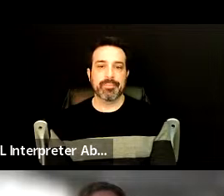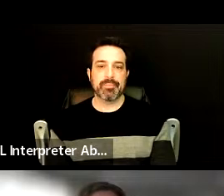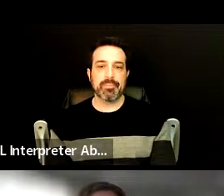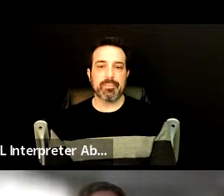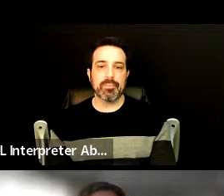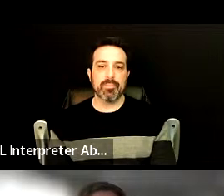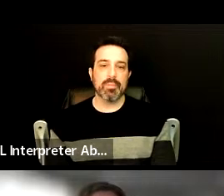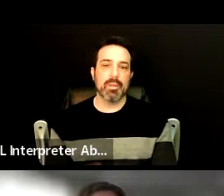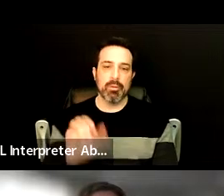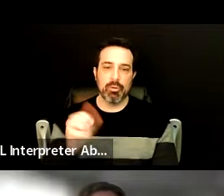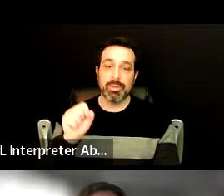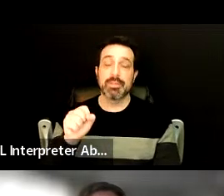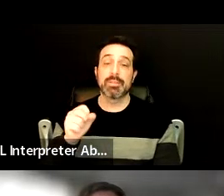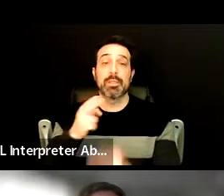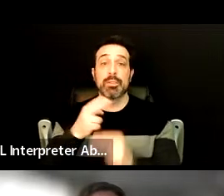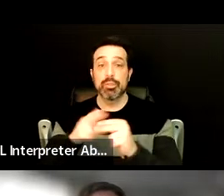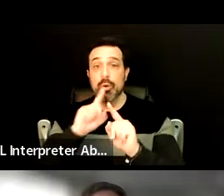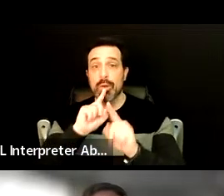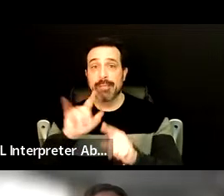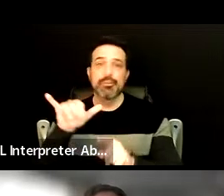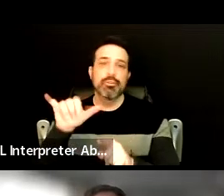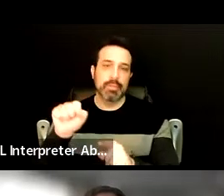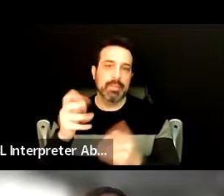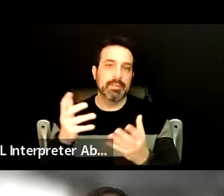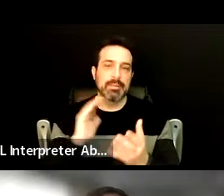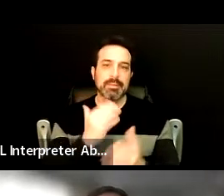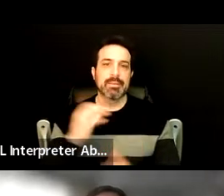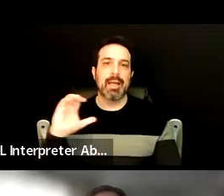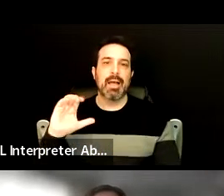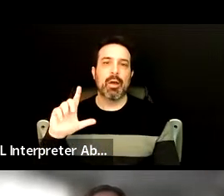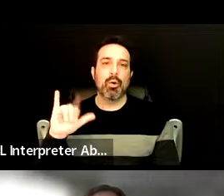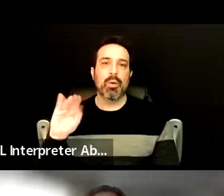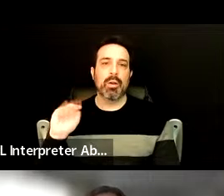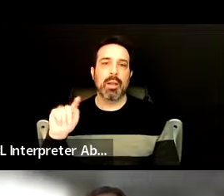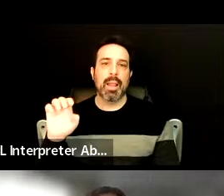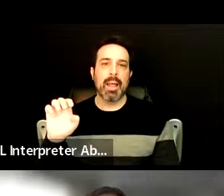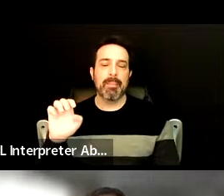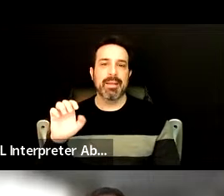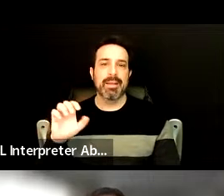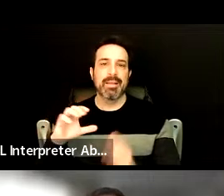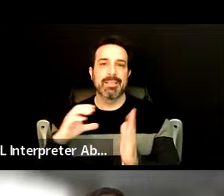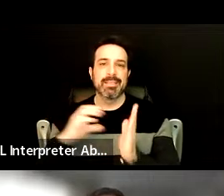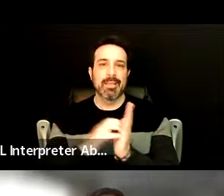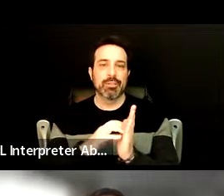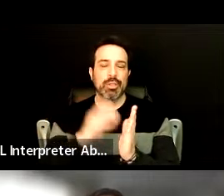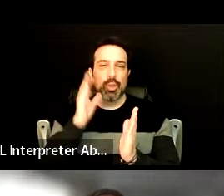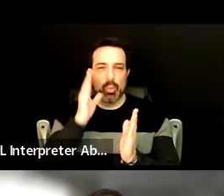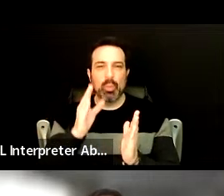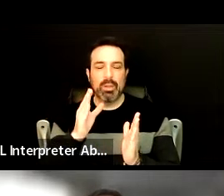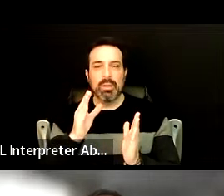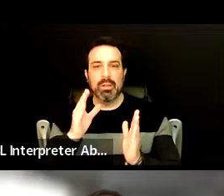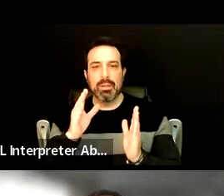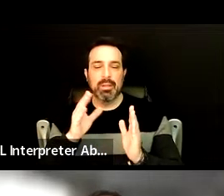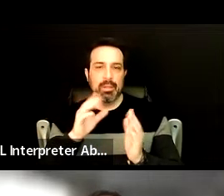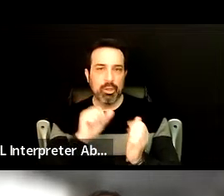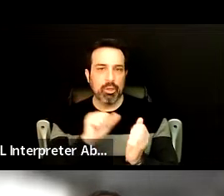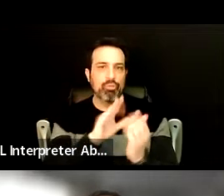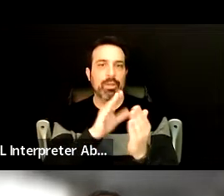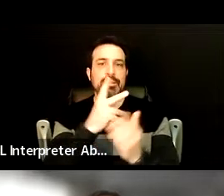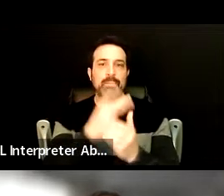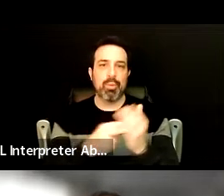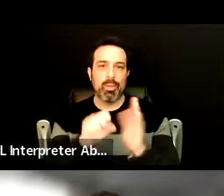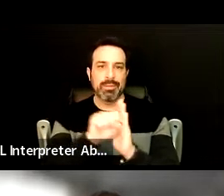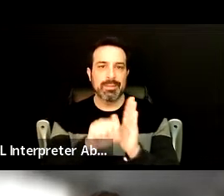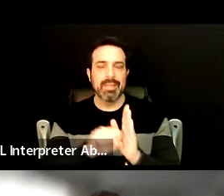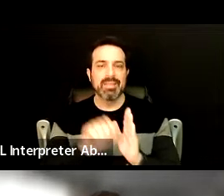Yeah, and the short answer is yes. So our climate section will be addressing both states'